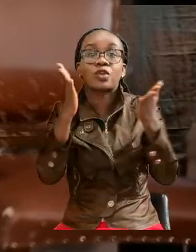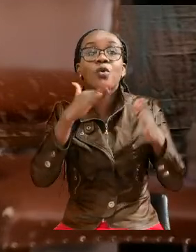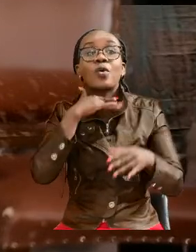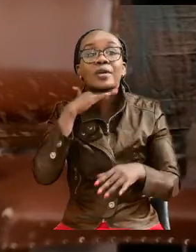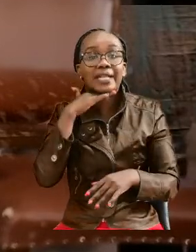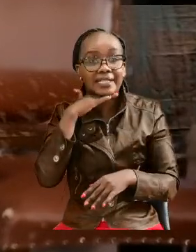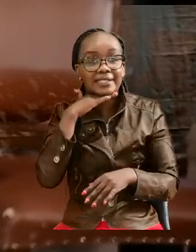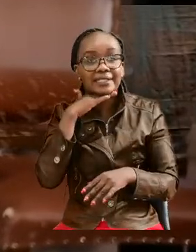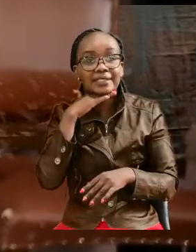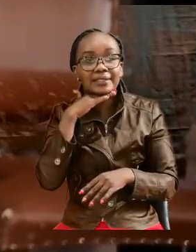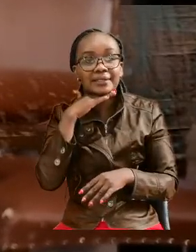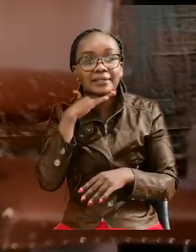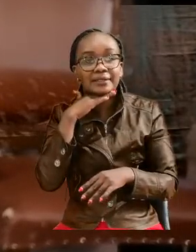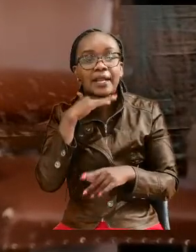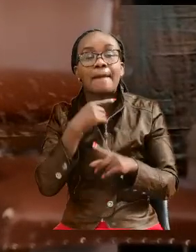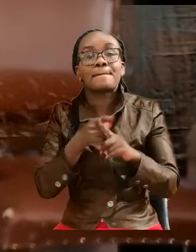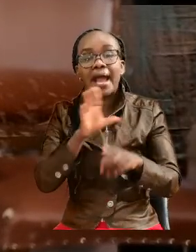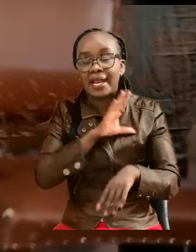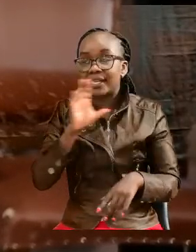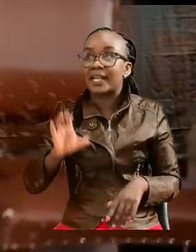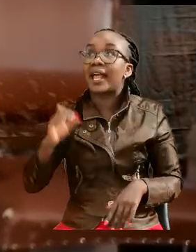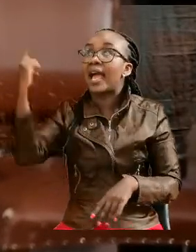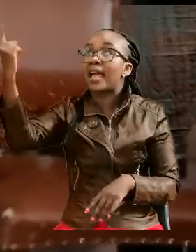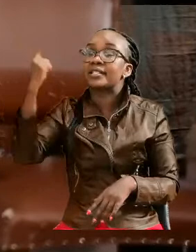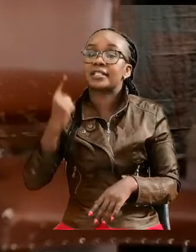fitting sacrifice for all our sins,